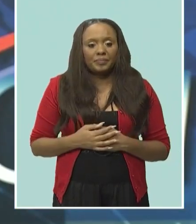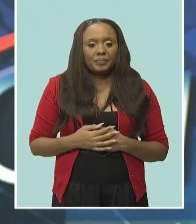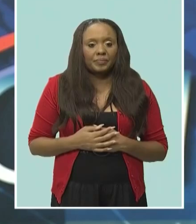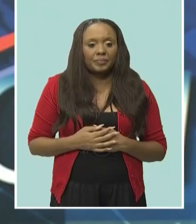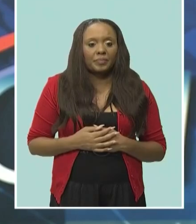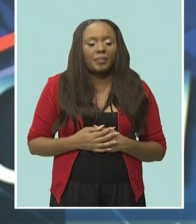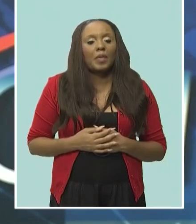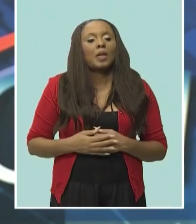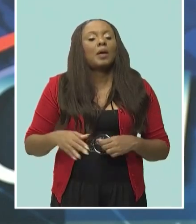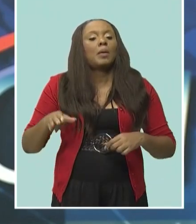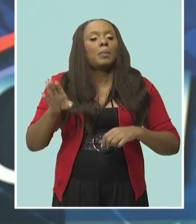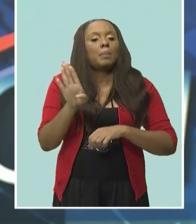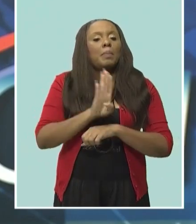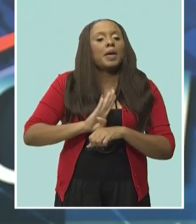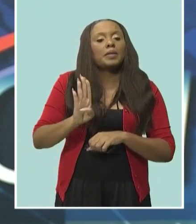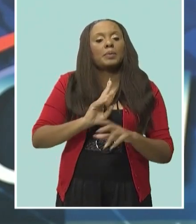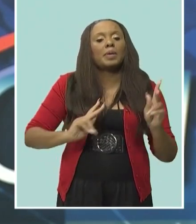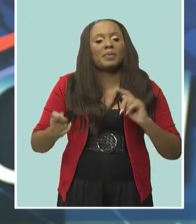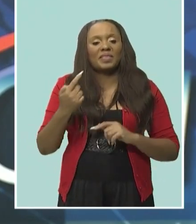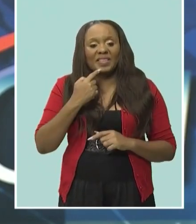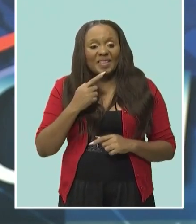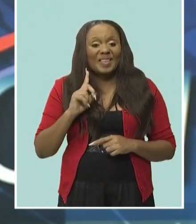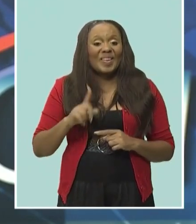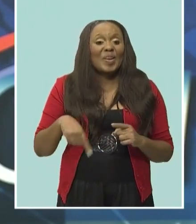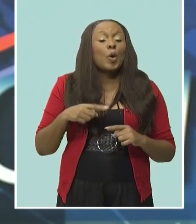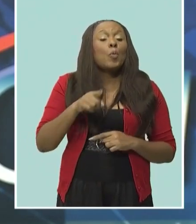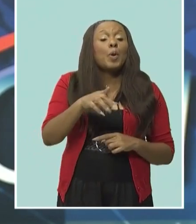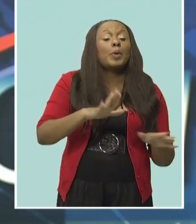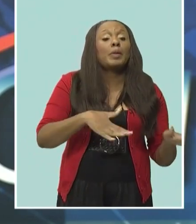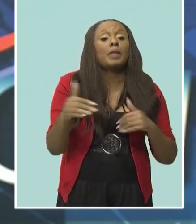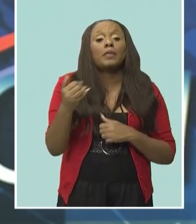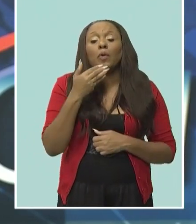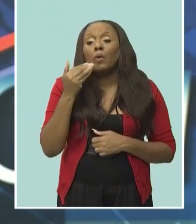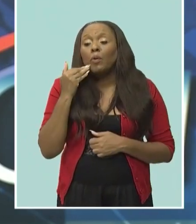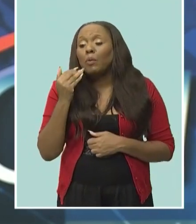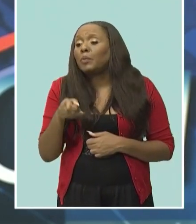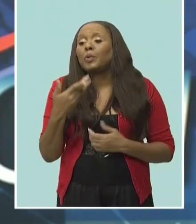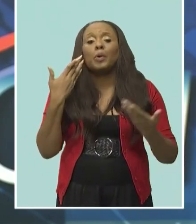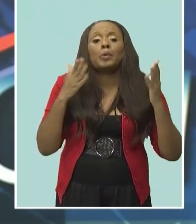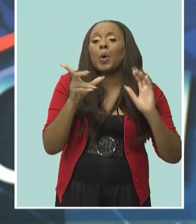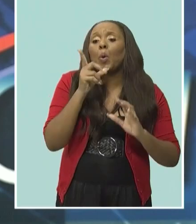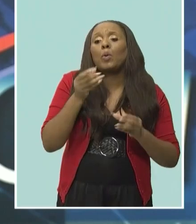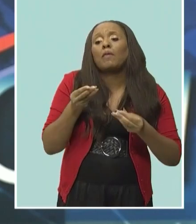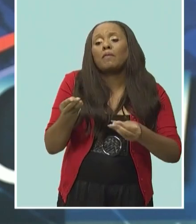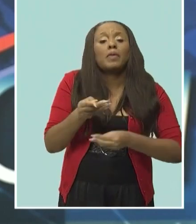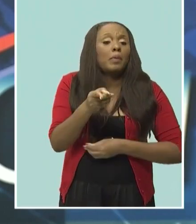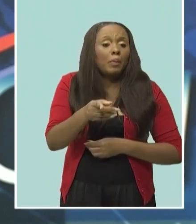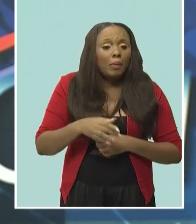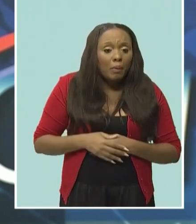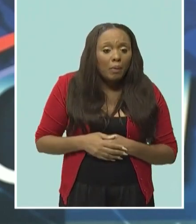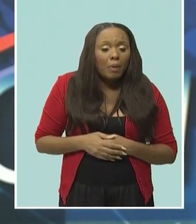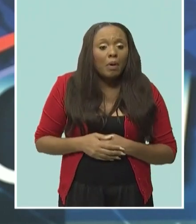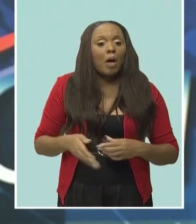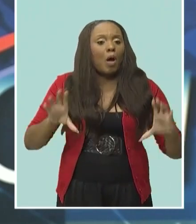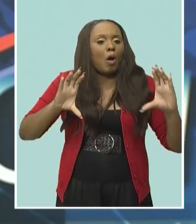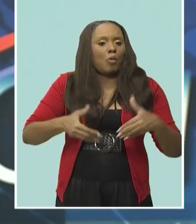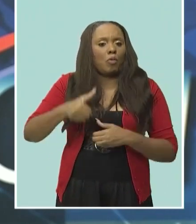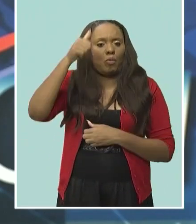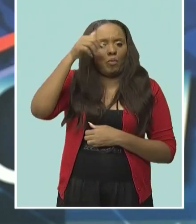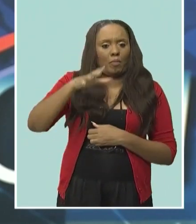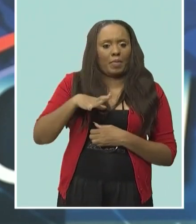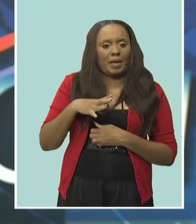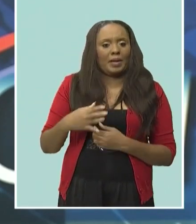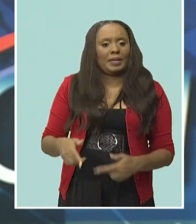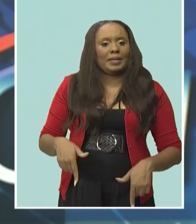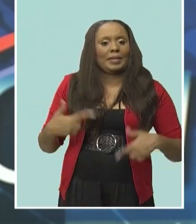Bajans have a saying, when you leave home, you don't know who can feed you. Well, a group of men at the junction of Thorpe's Cottage and Tate